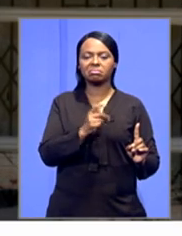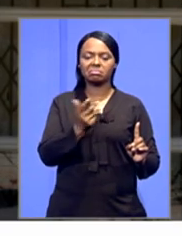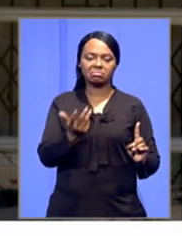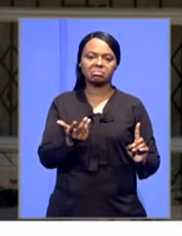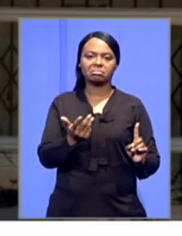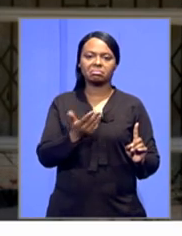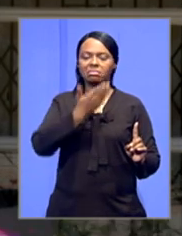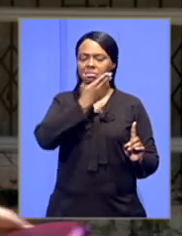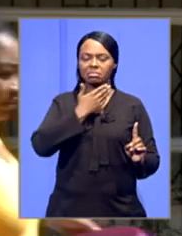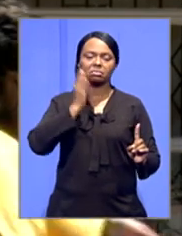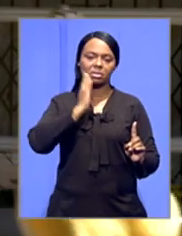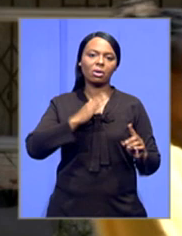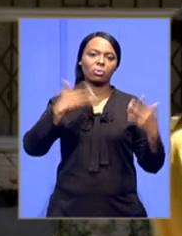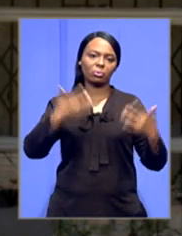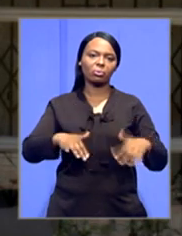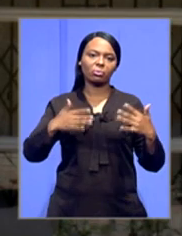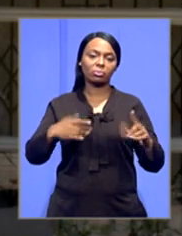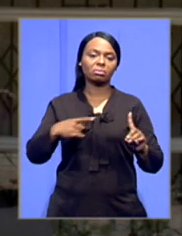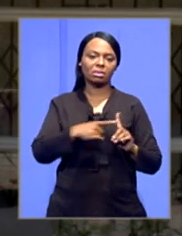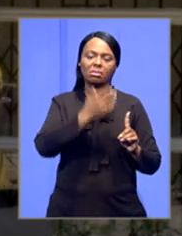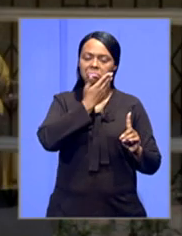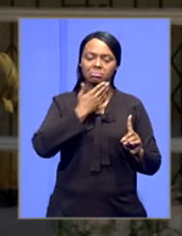he was a humble man. And humble man.